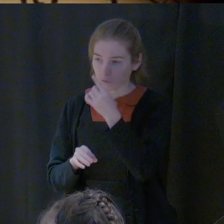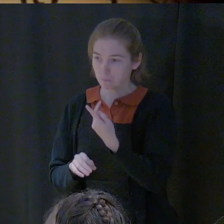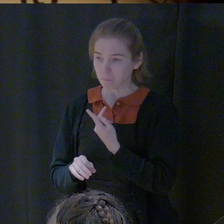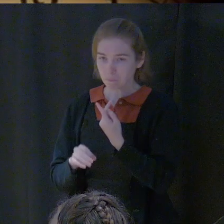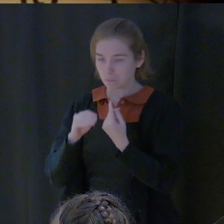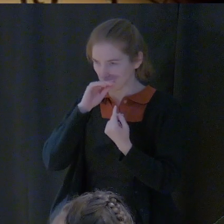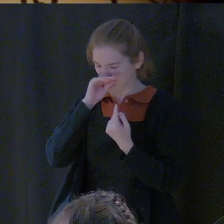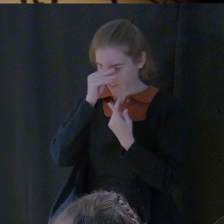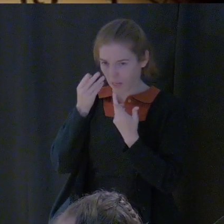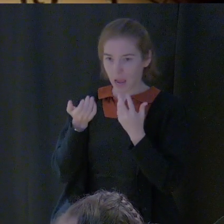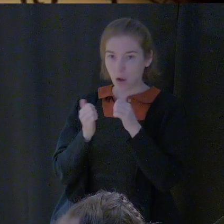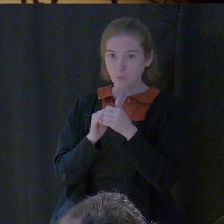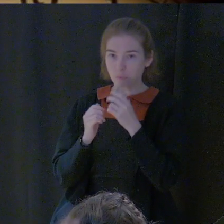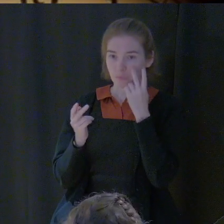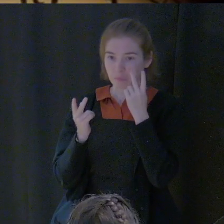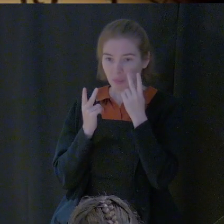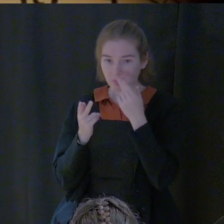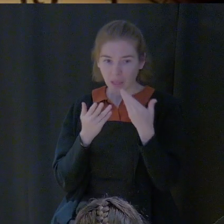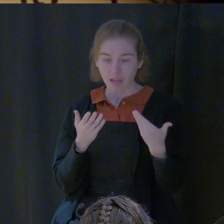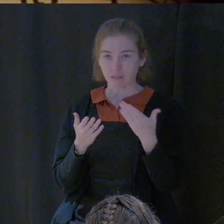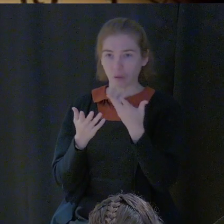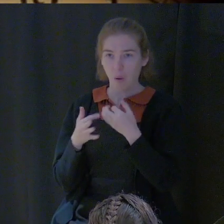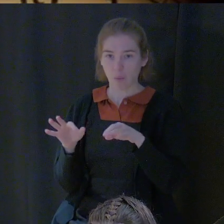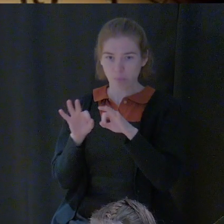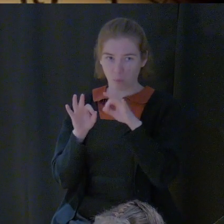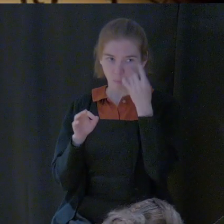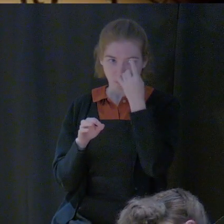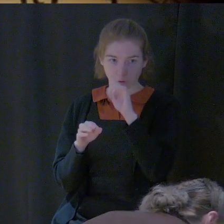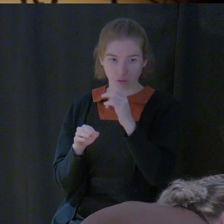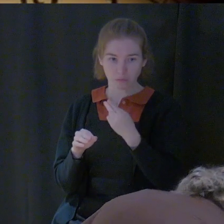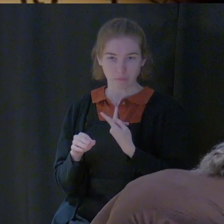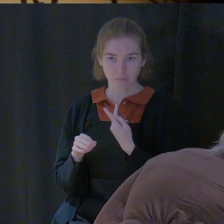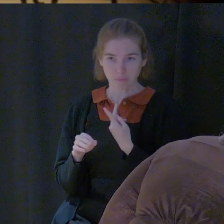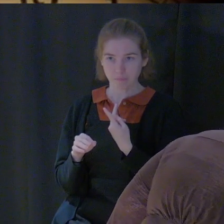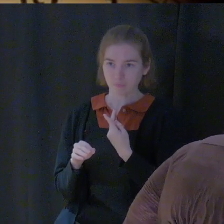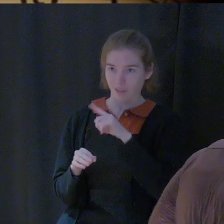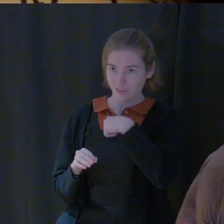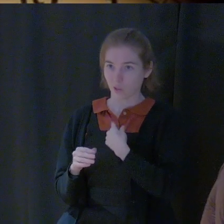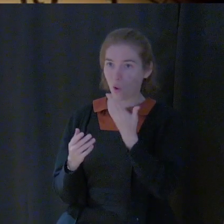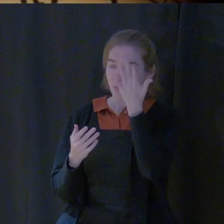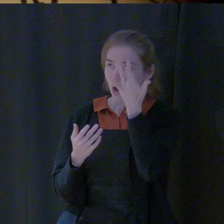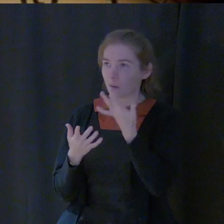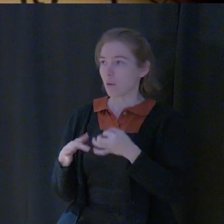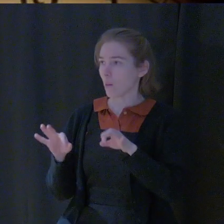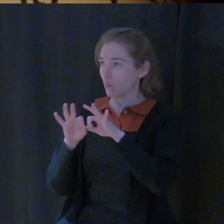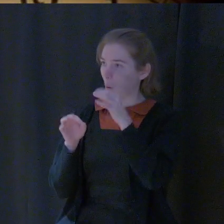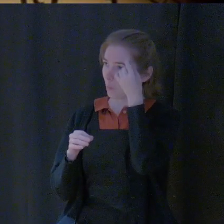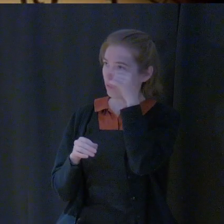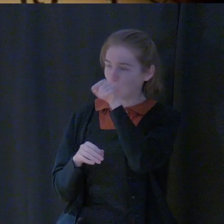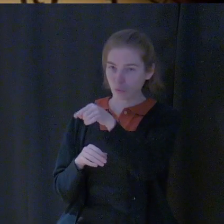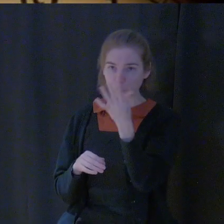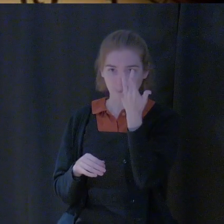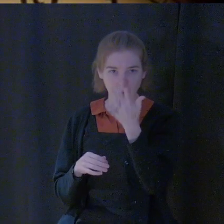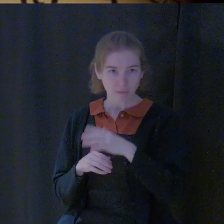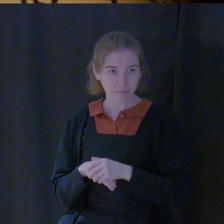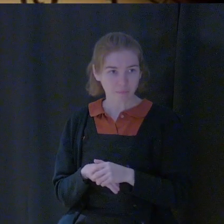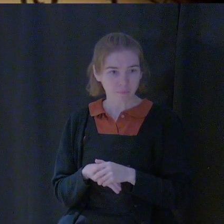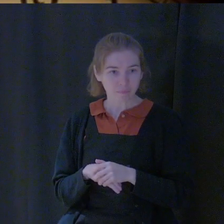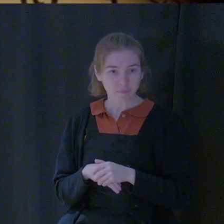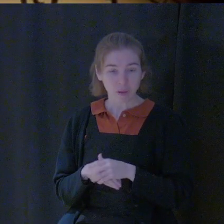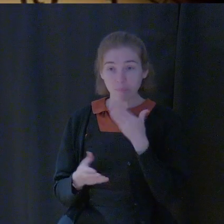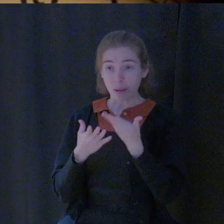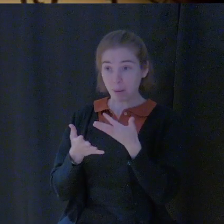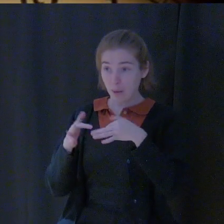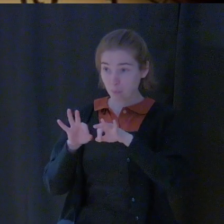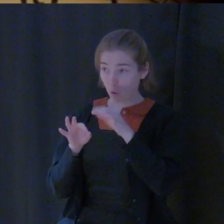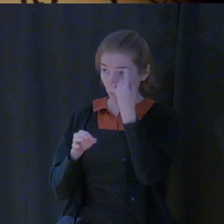How we look at things that are important to us? What makes them important to you? Now, what might be